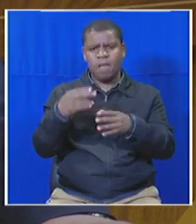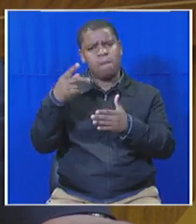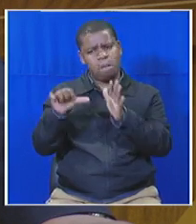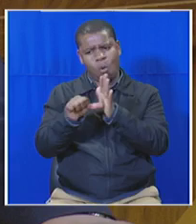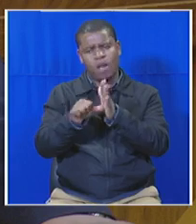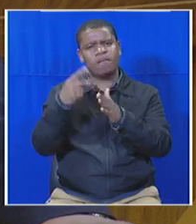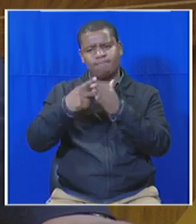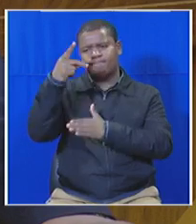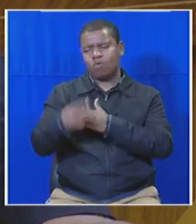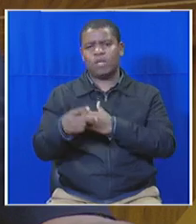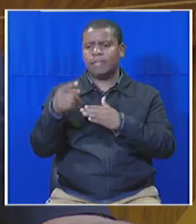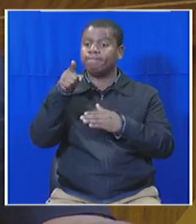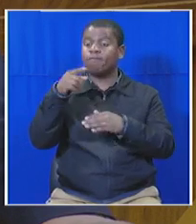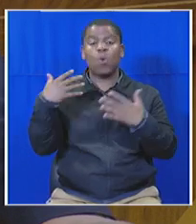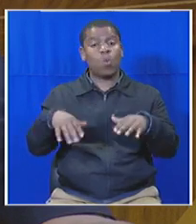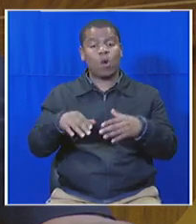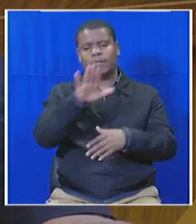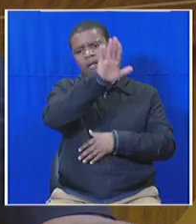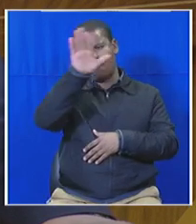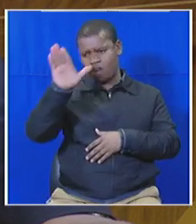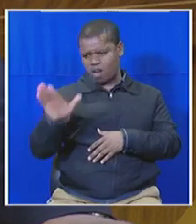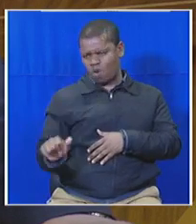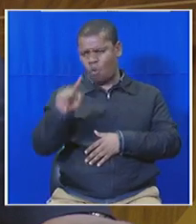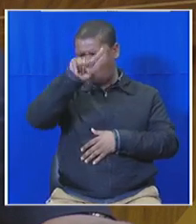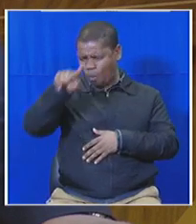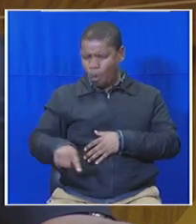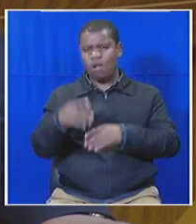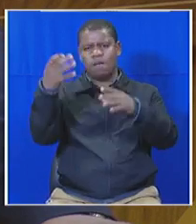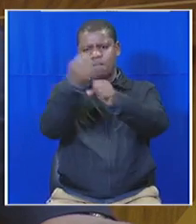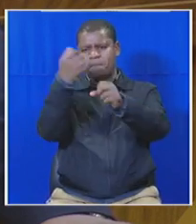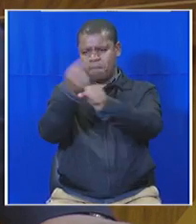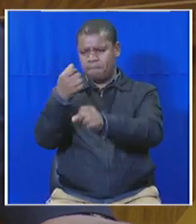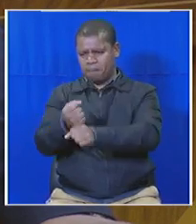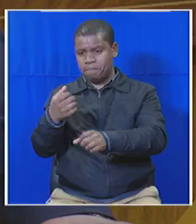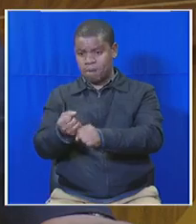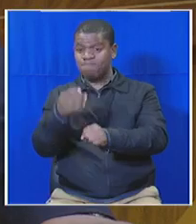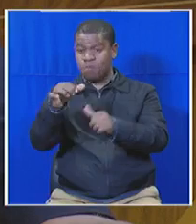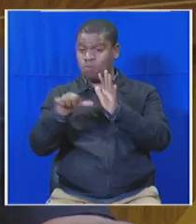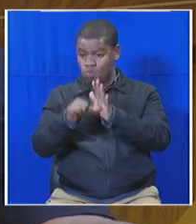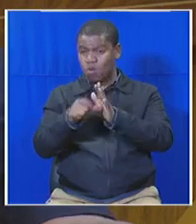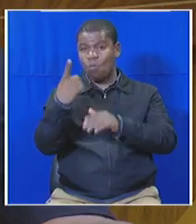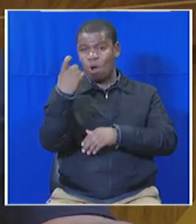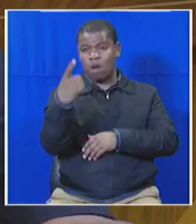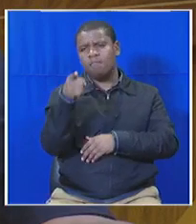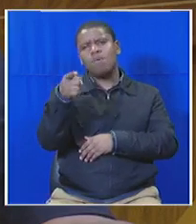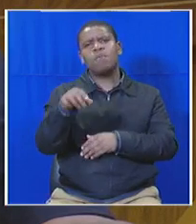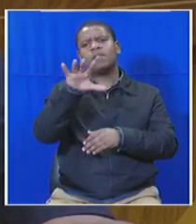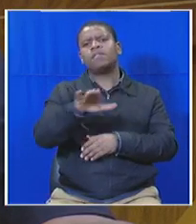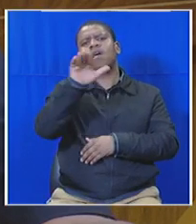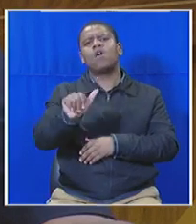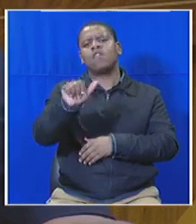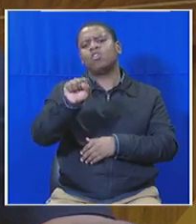were achieved on the continent, one of those being the Southern Sudan Capacity and Institution